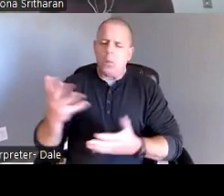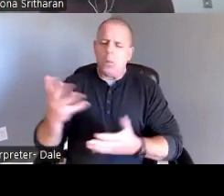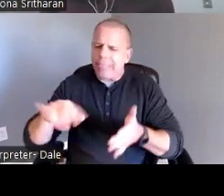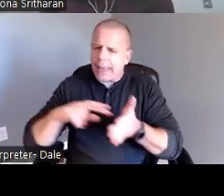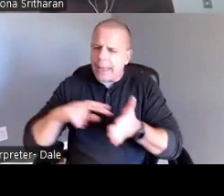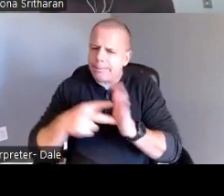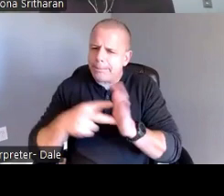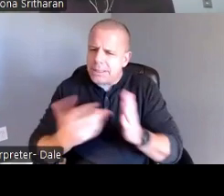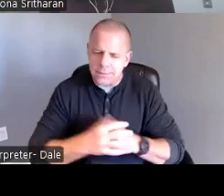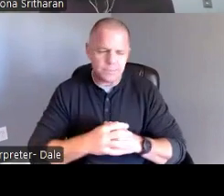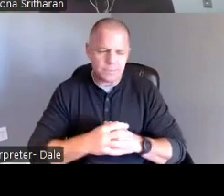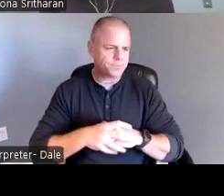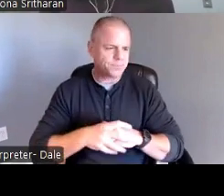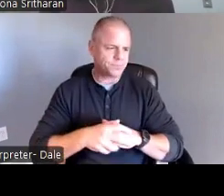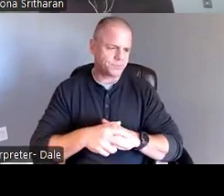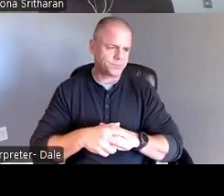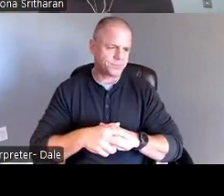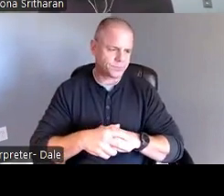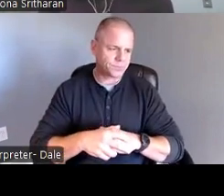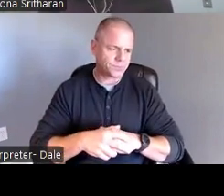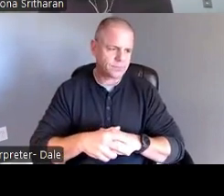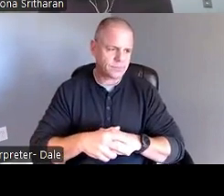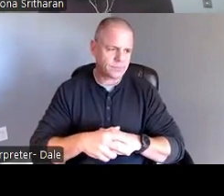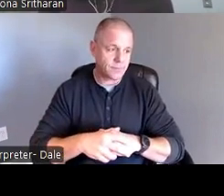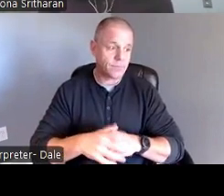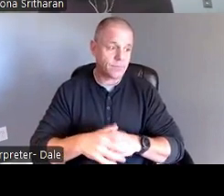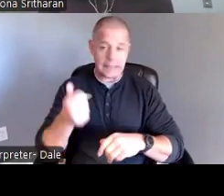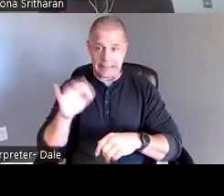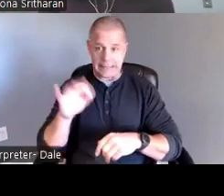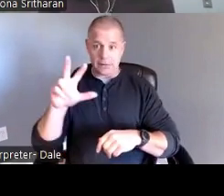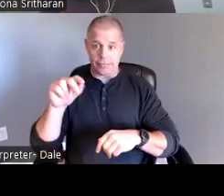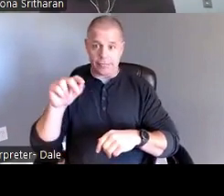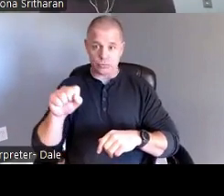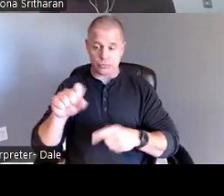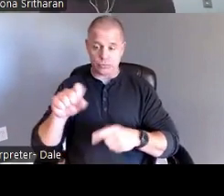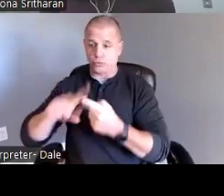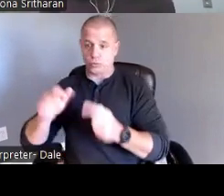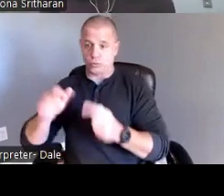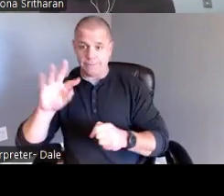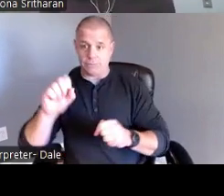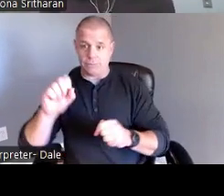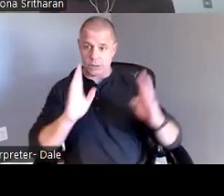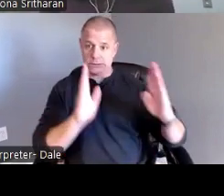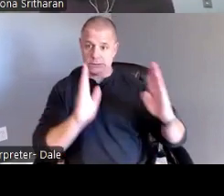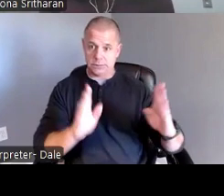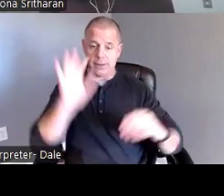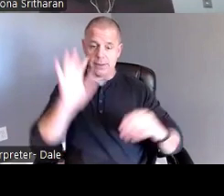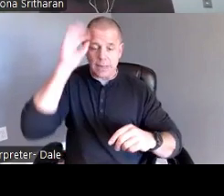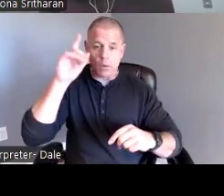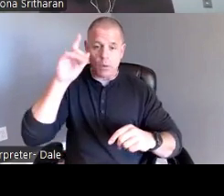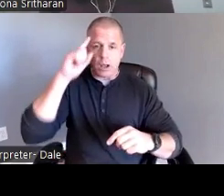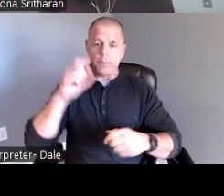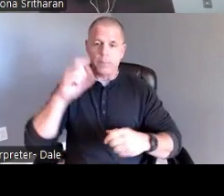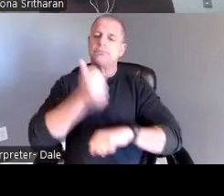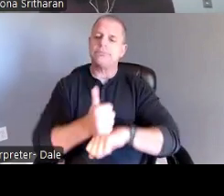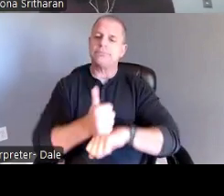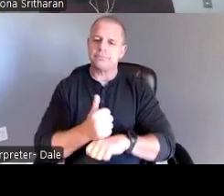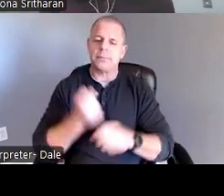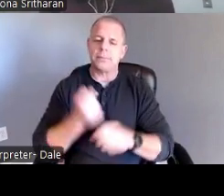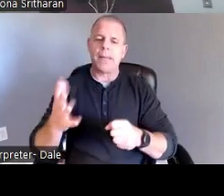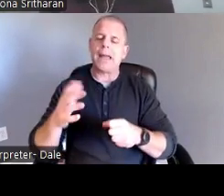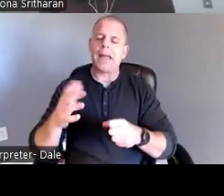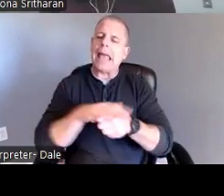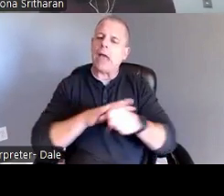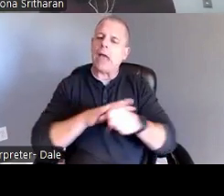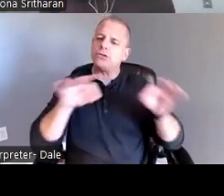it entail? So from the 1930s to the 1940s, the federal government created thousands of area descriptions for